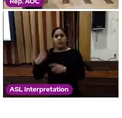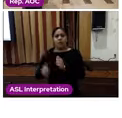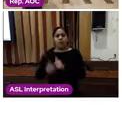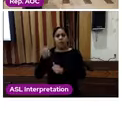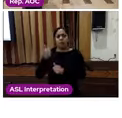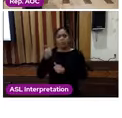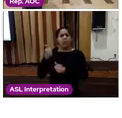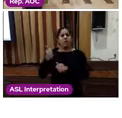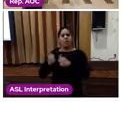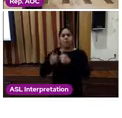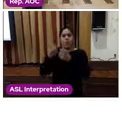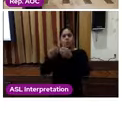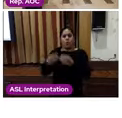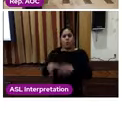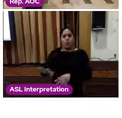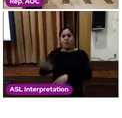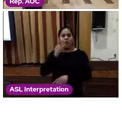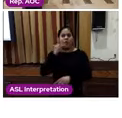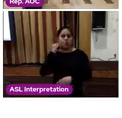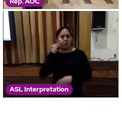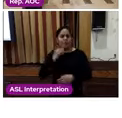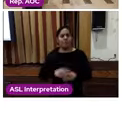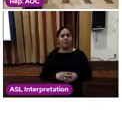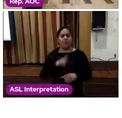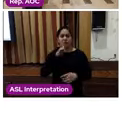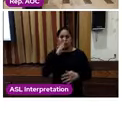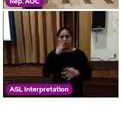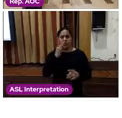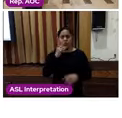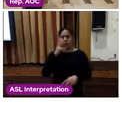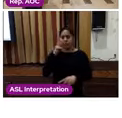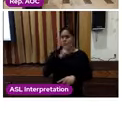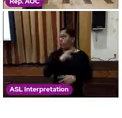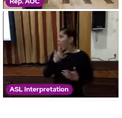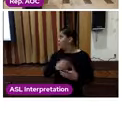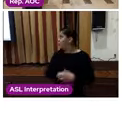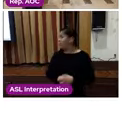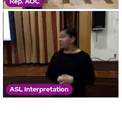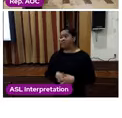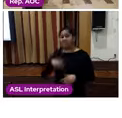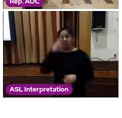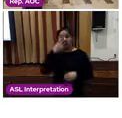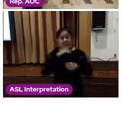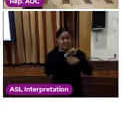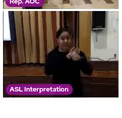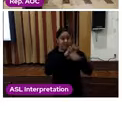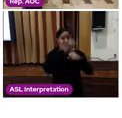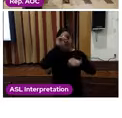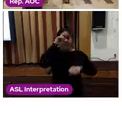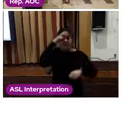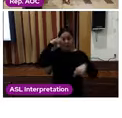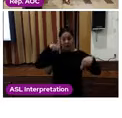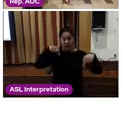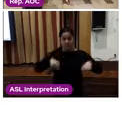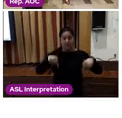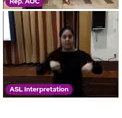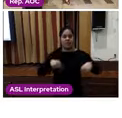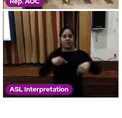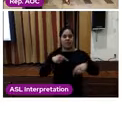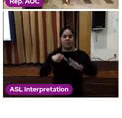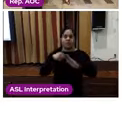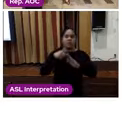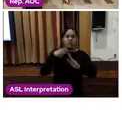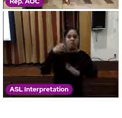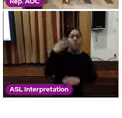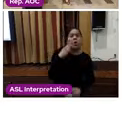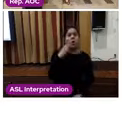this, but I thought it was really important to share with you all. When we saw that huge parts of the Bronx, including this neighborhood, deep blue.